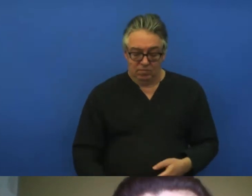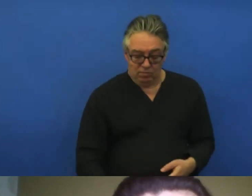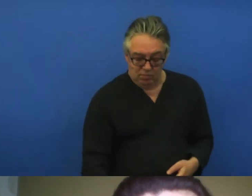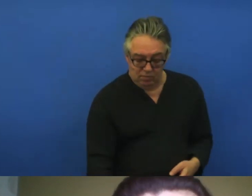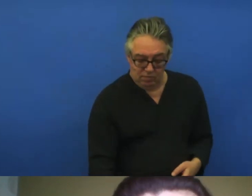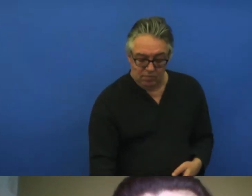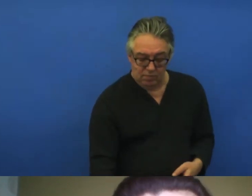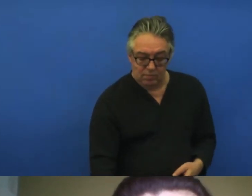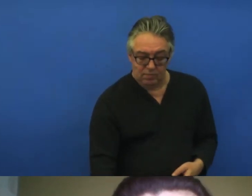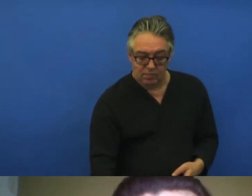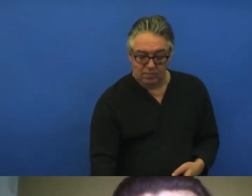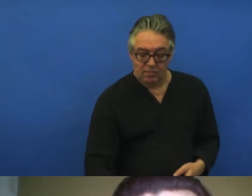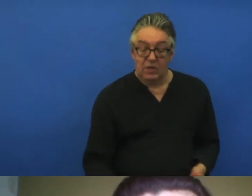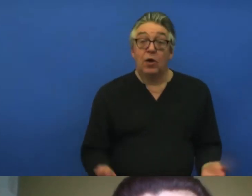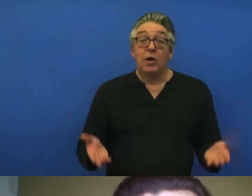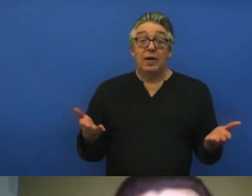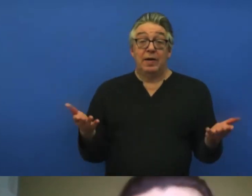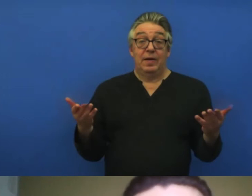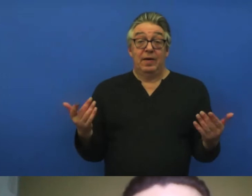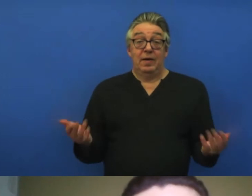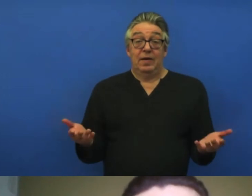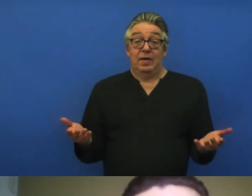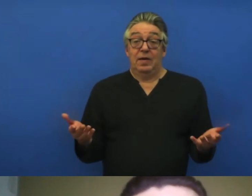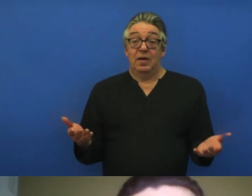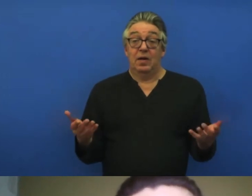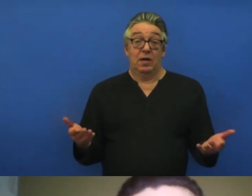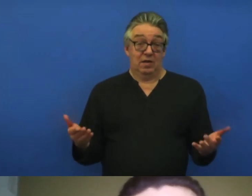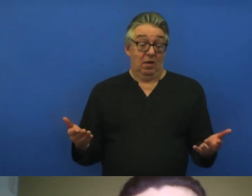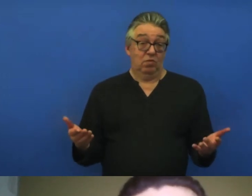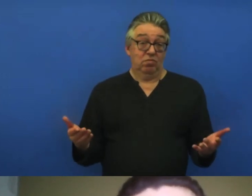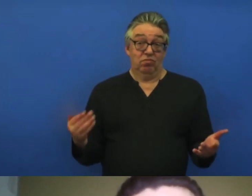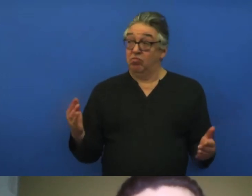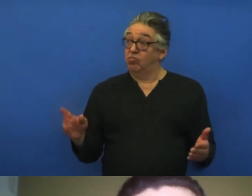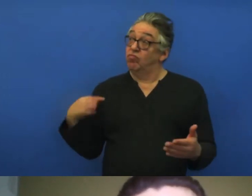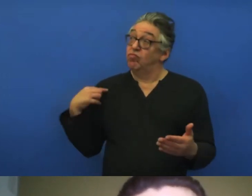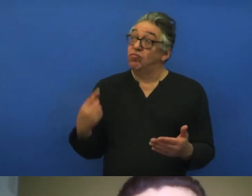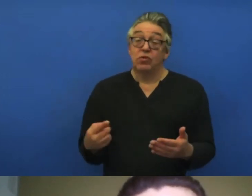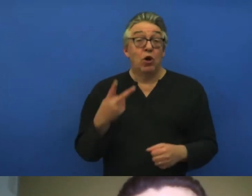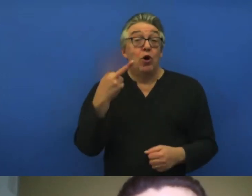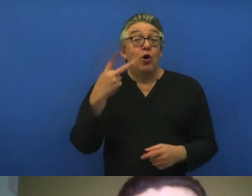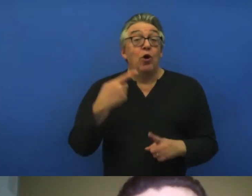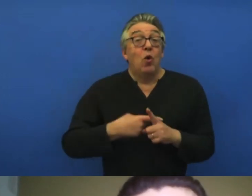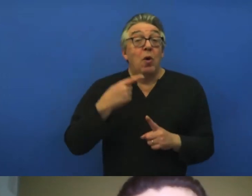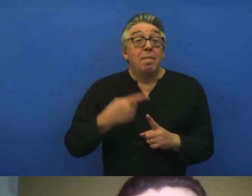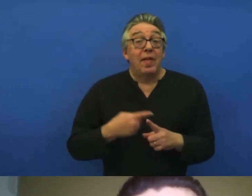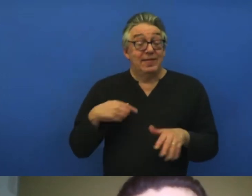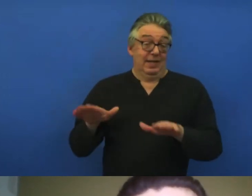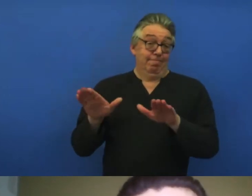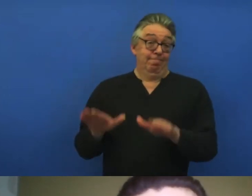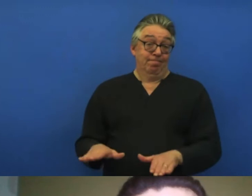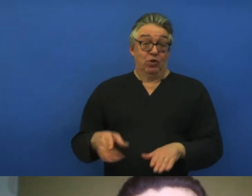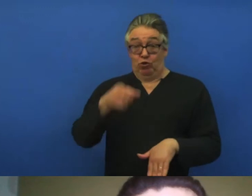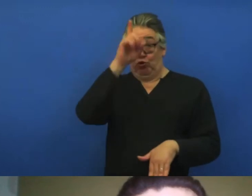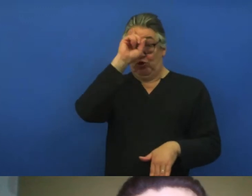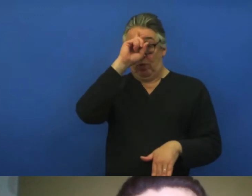And now I've been living in Germany for the past 2 months in a refugee camp,